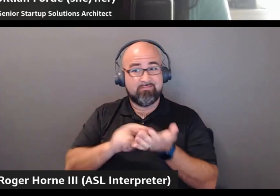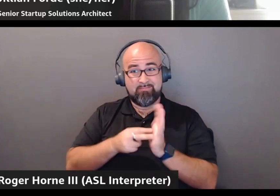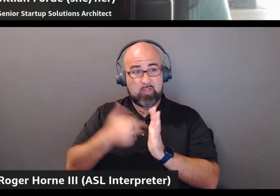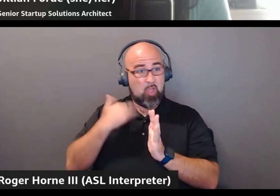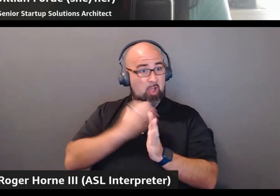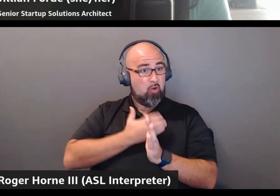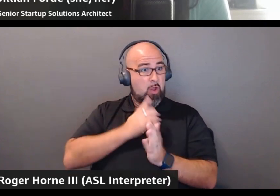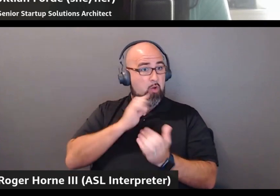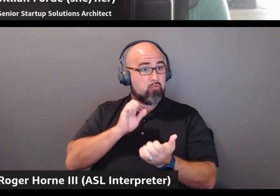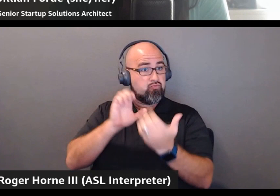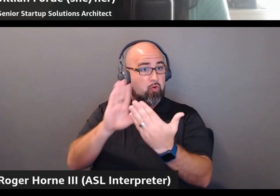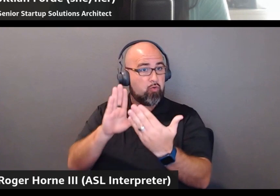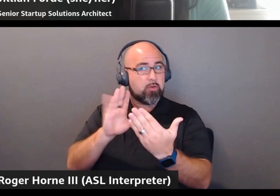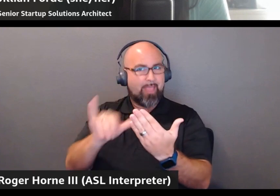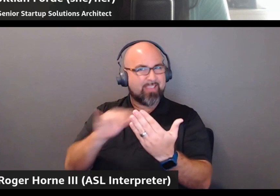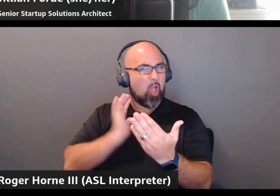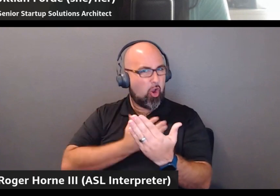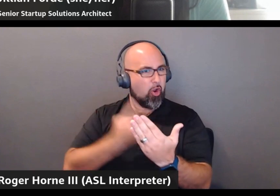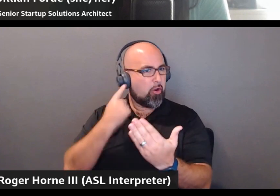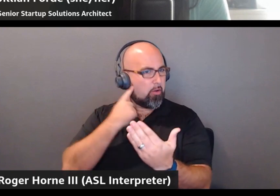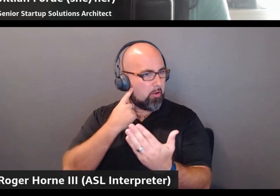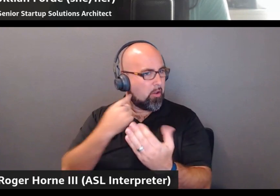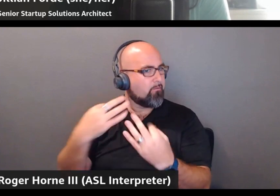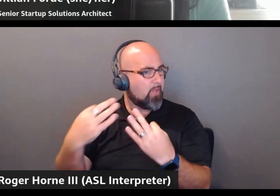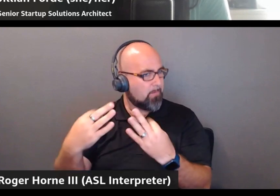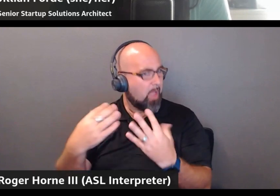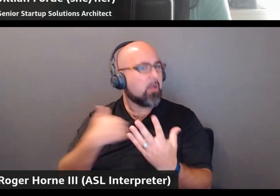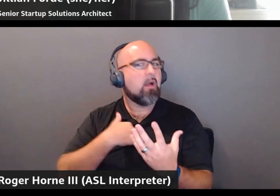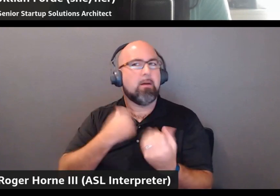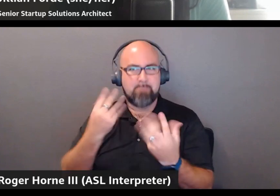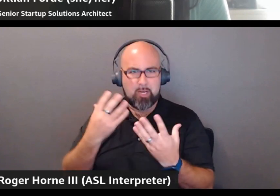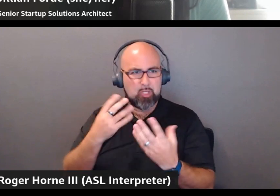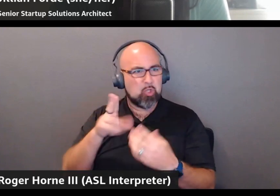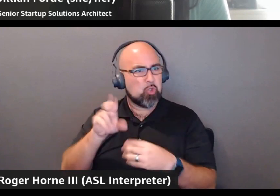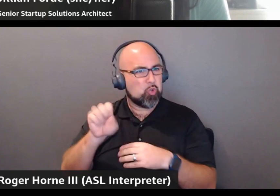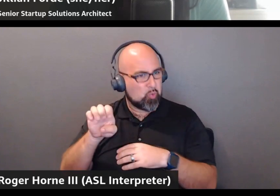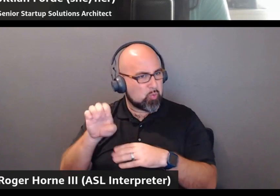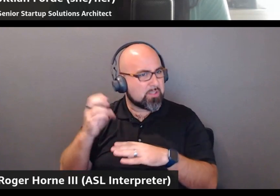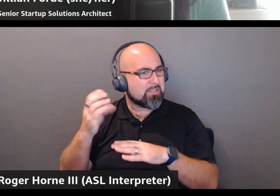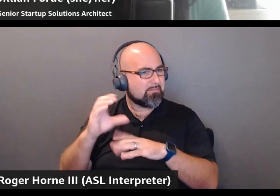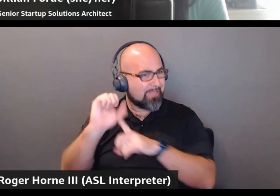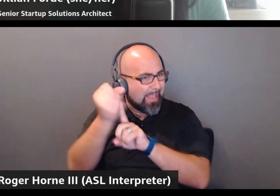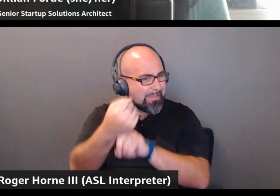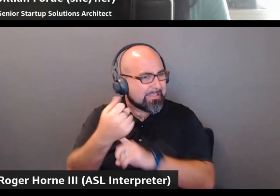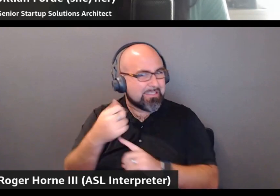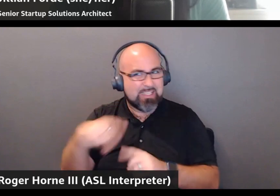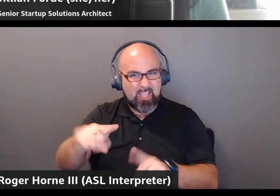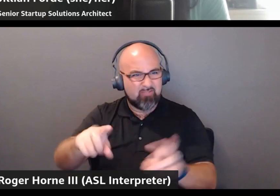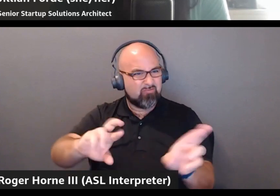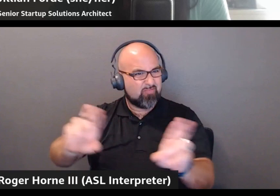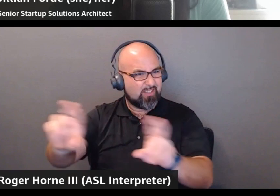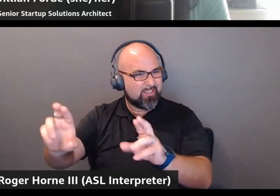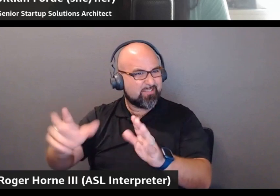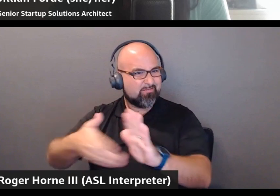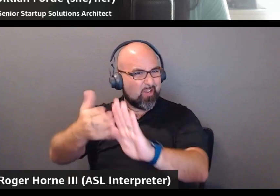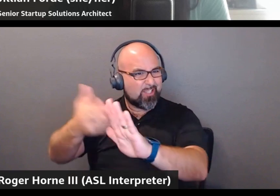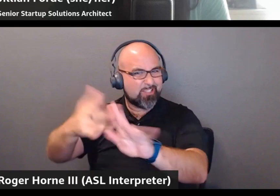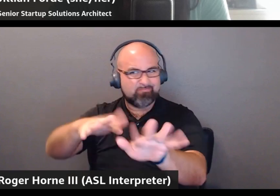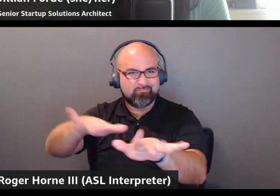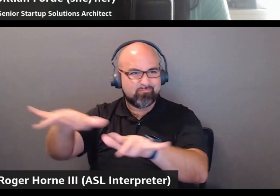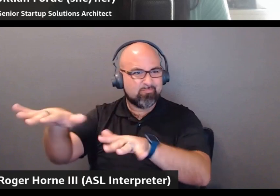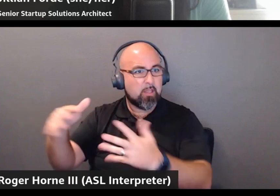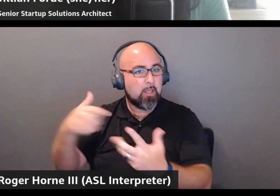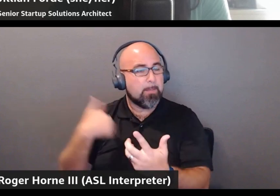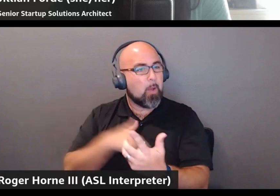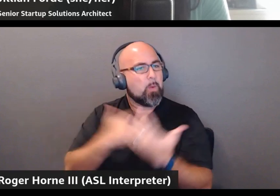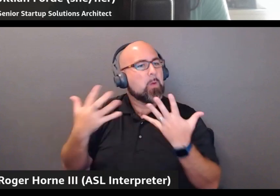what we heard back, there's very common use cases and common pipelines that a lot of our customers are running. And so what we wanted to do